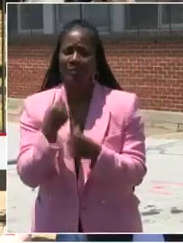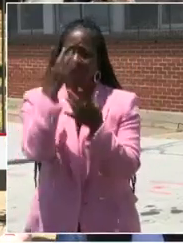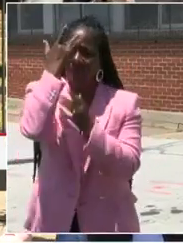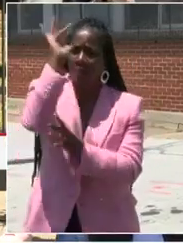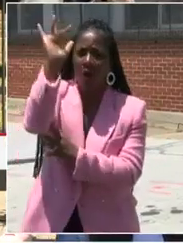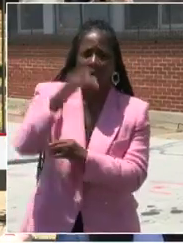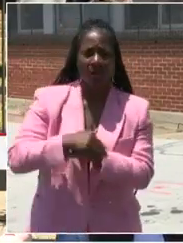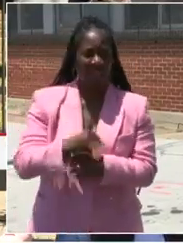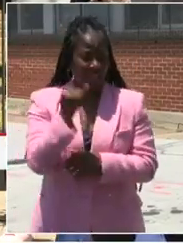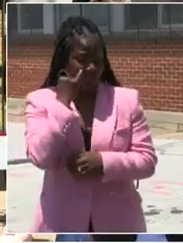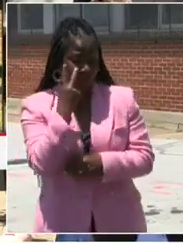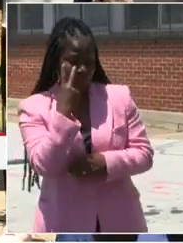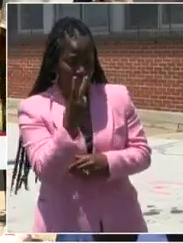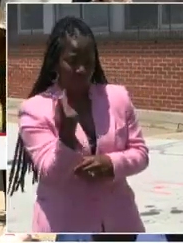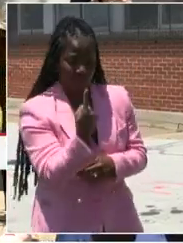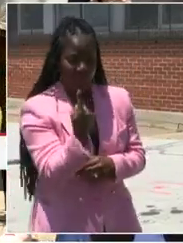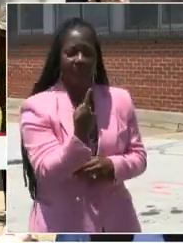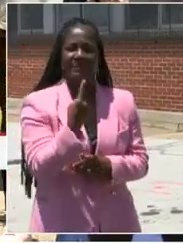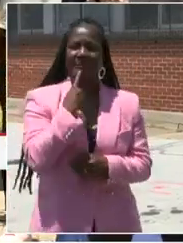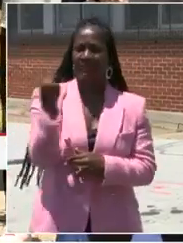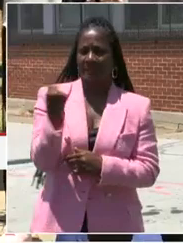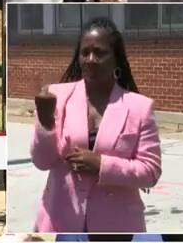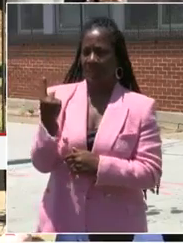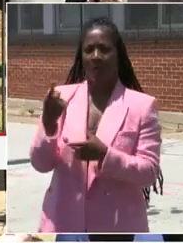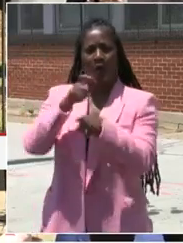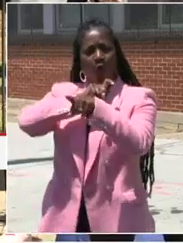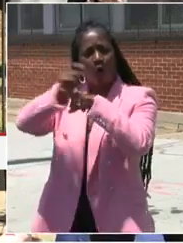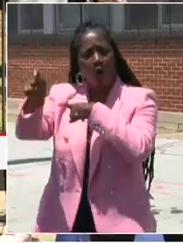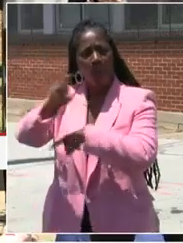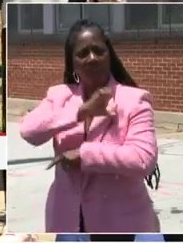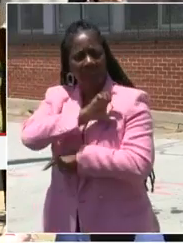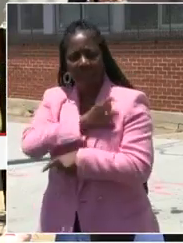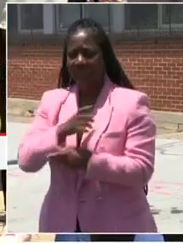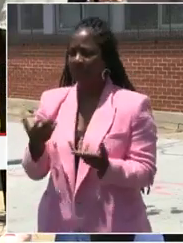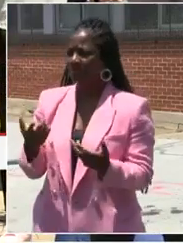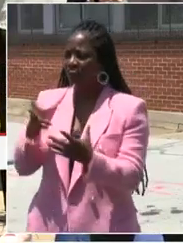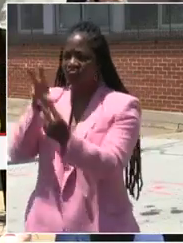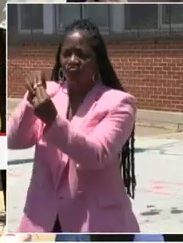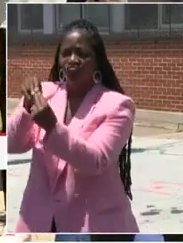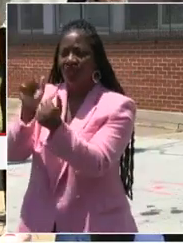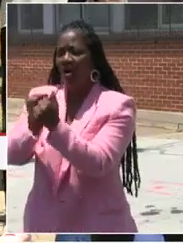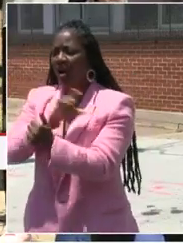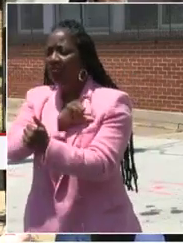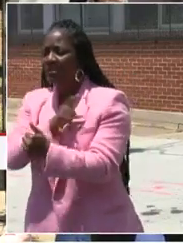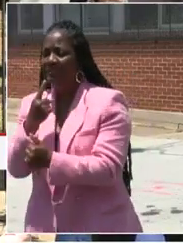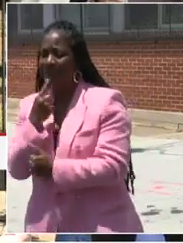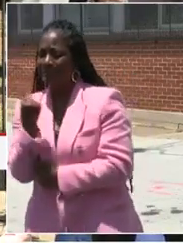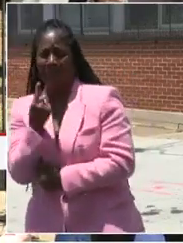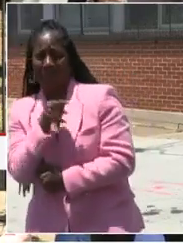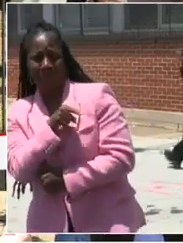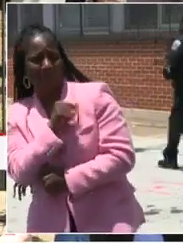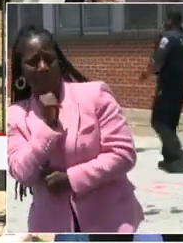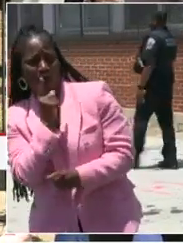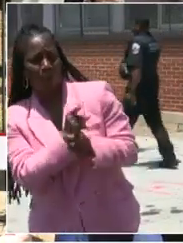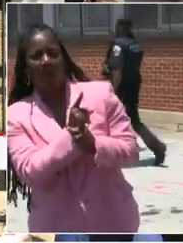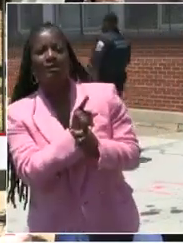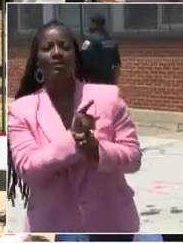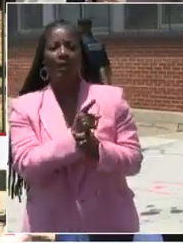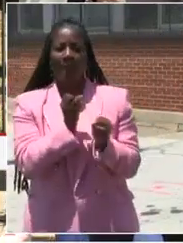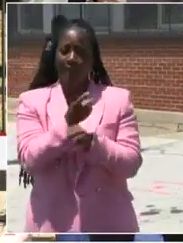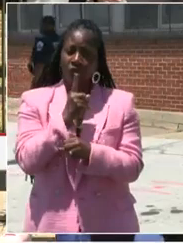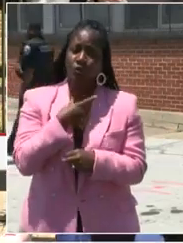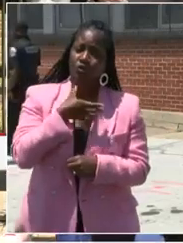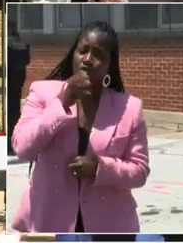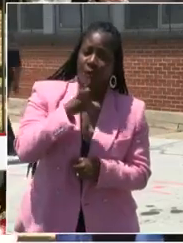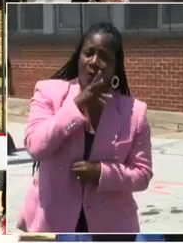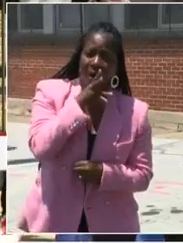say something. Call the police, tag officer and say something doesn't seem right. Hydrate,